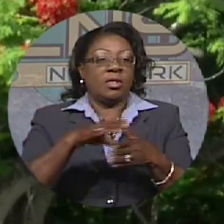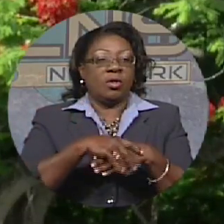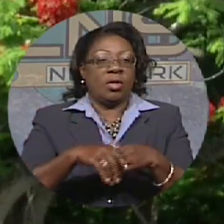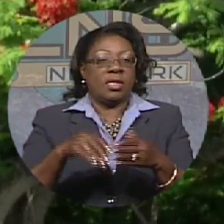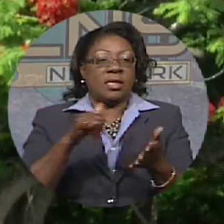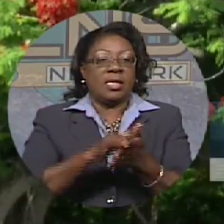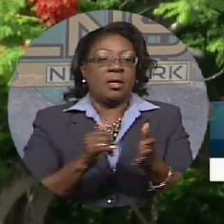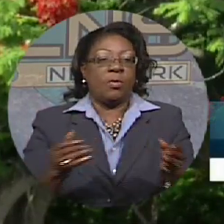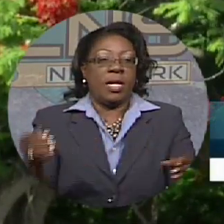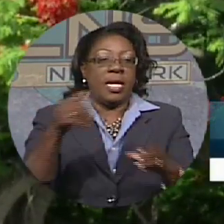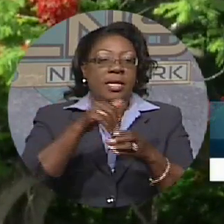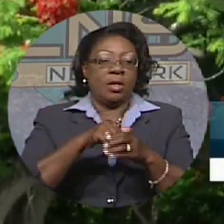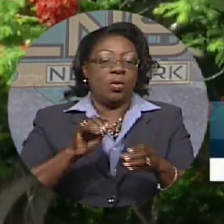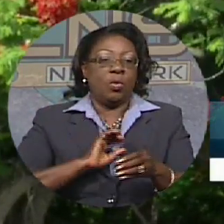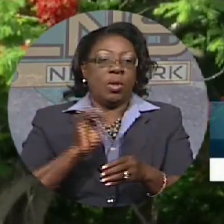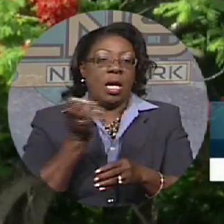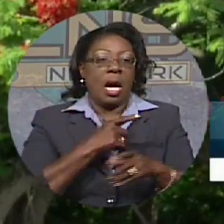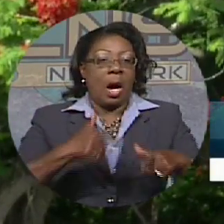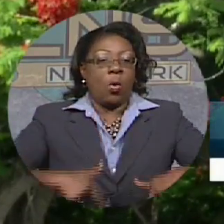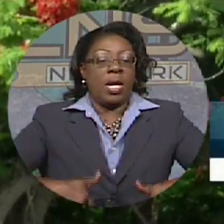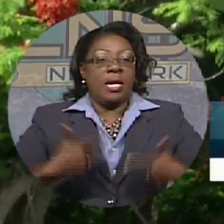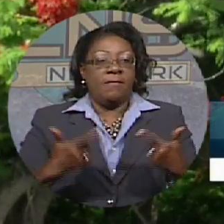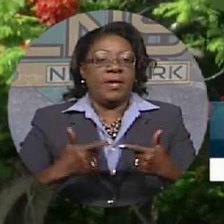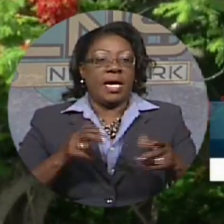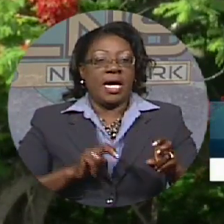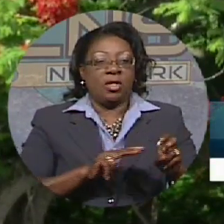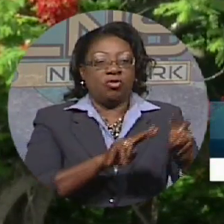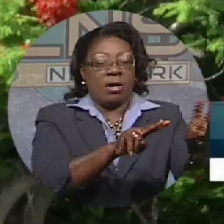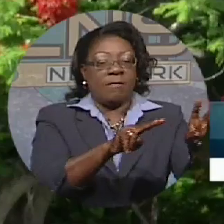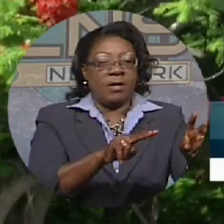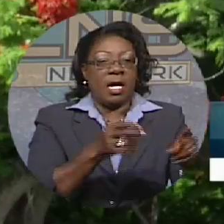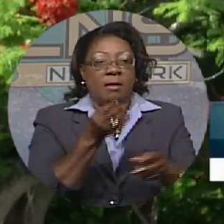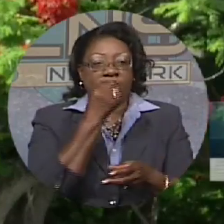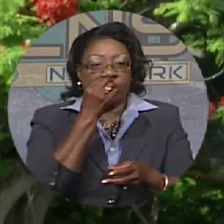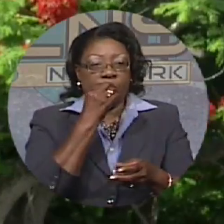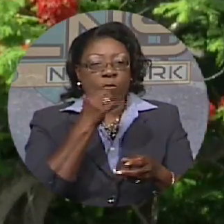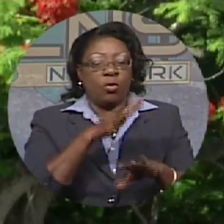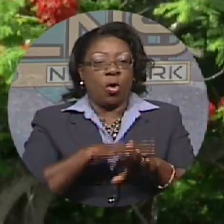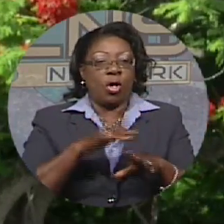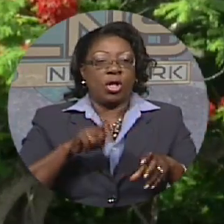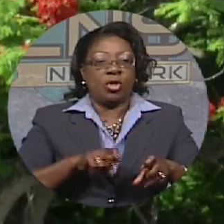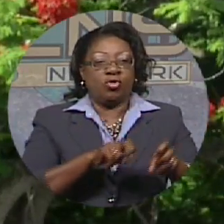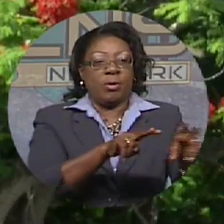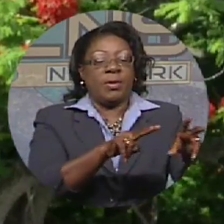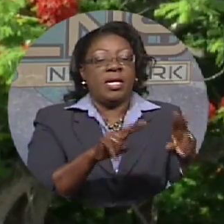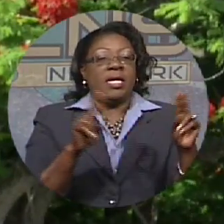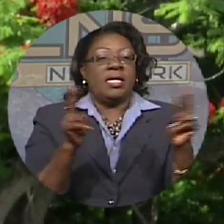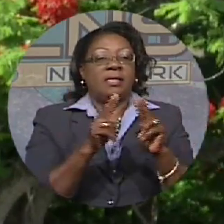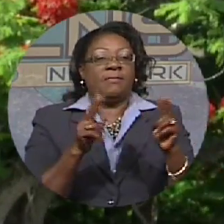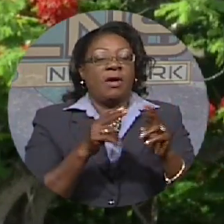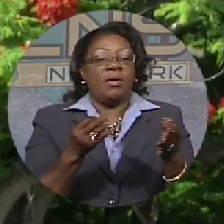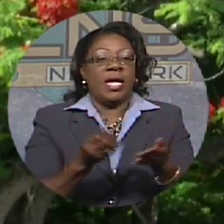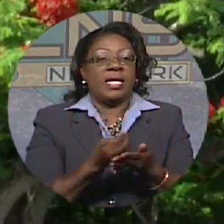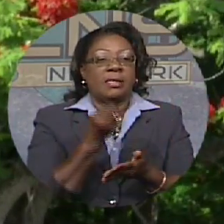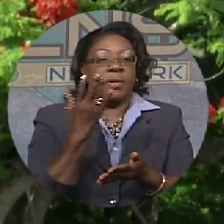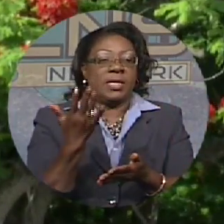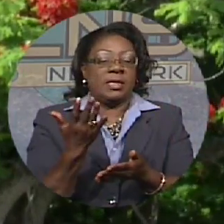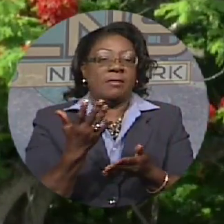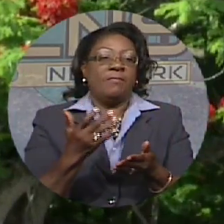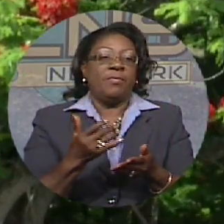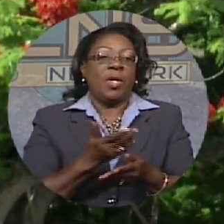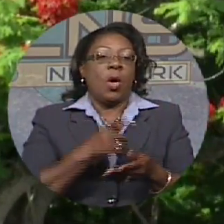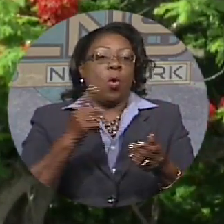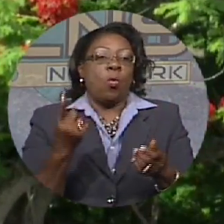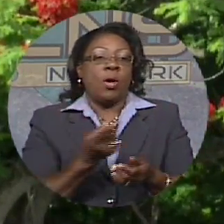include accommodation, travel arrangement, and food and so forth like that. It's very expensive, you know. In addition to that, once we get over